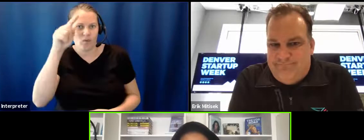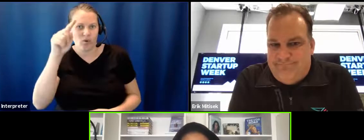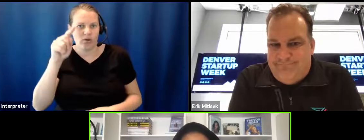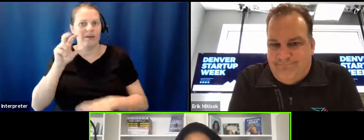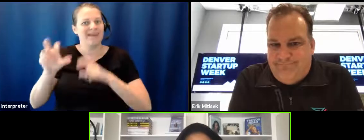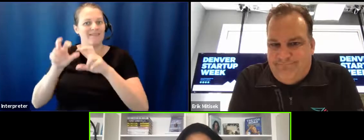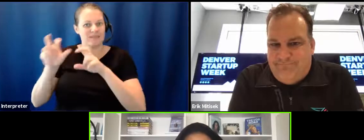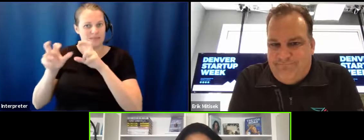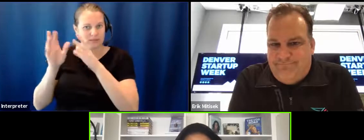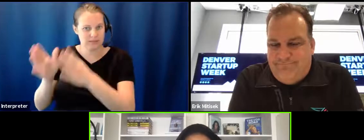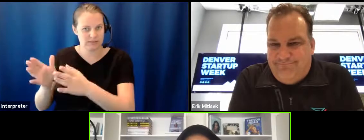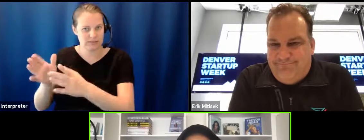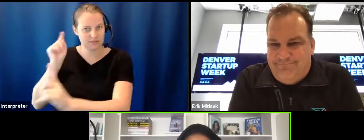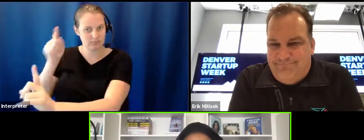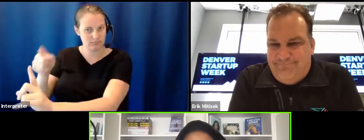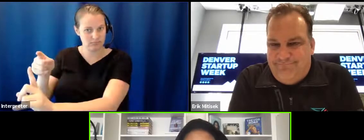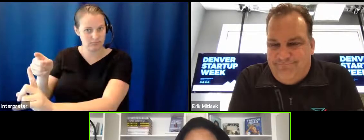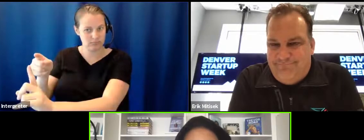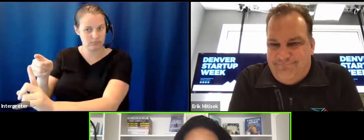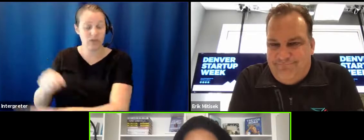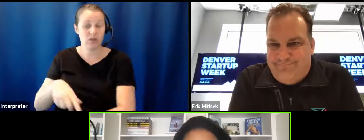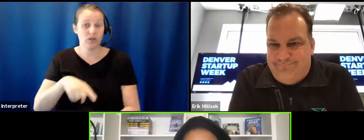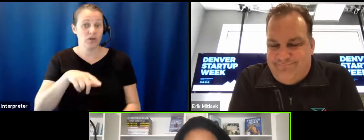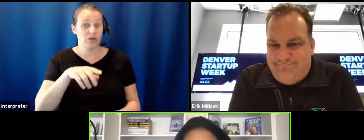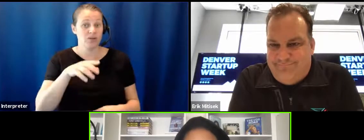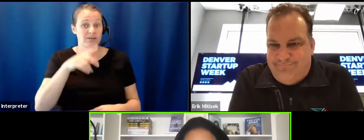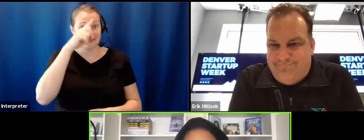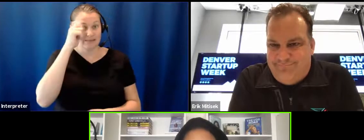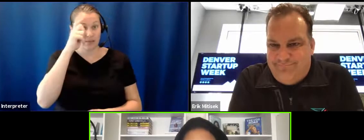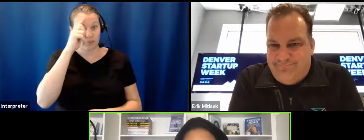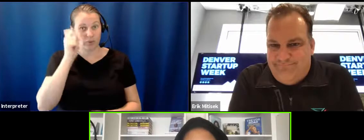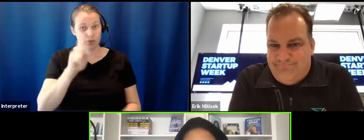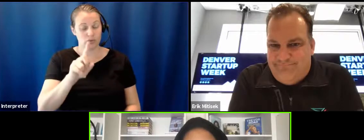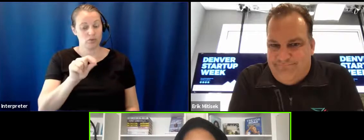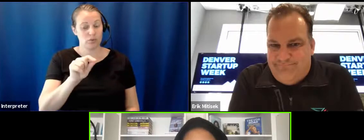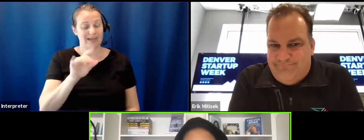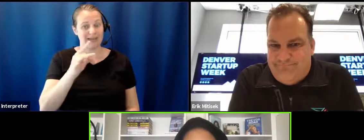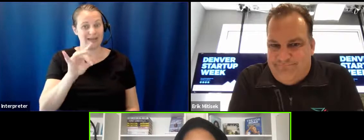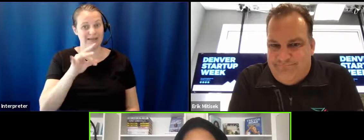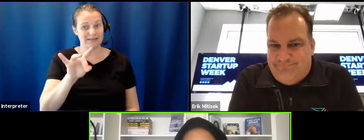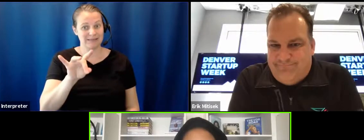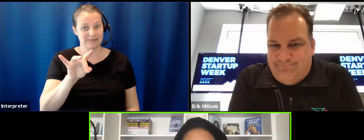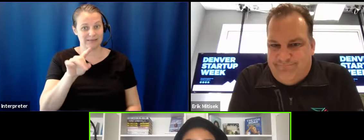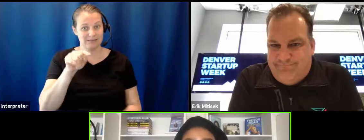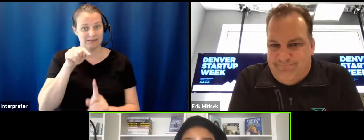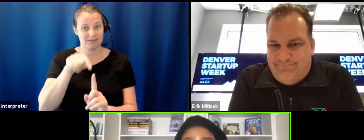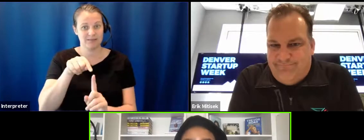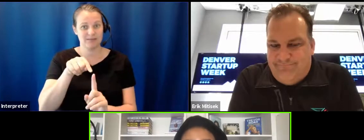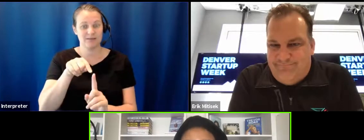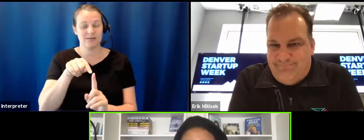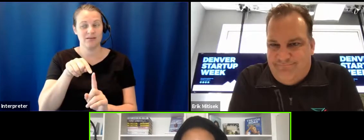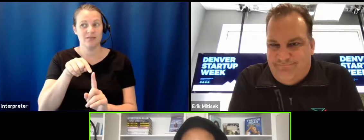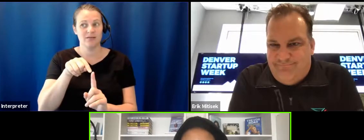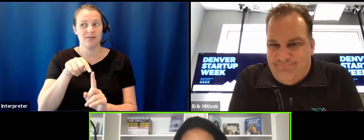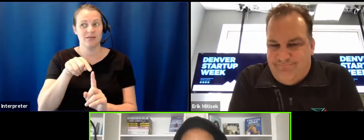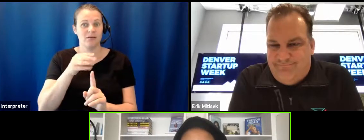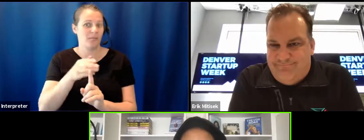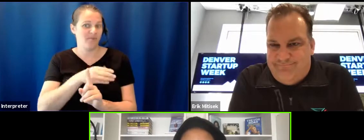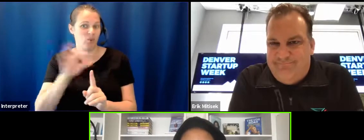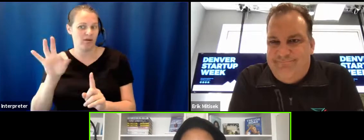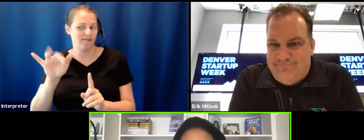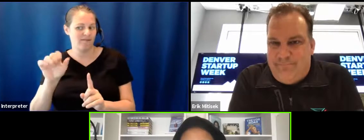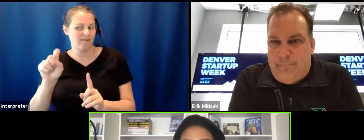that. 2018, summer of 2018 is when, this is before the Fast Company cover.